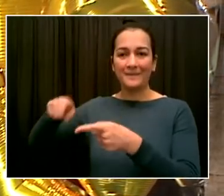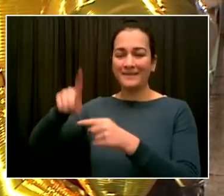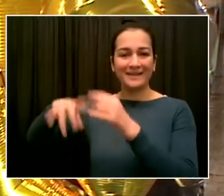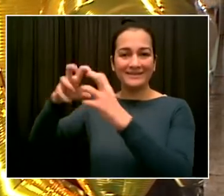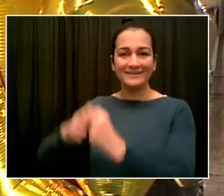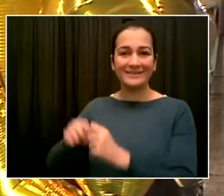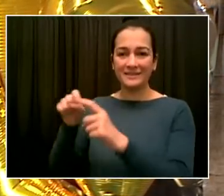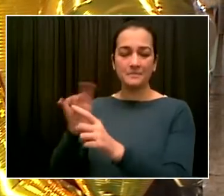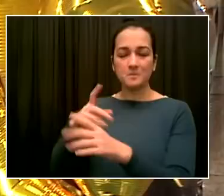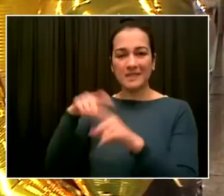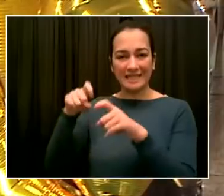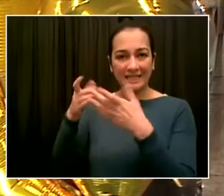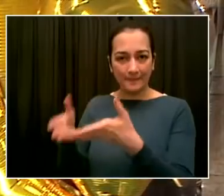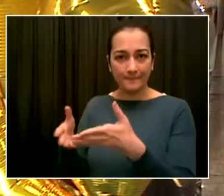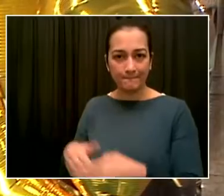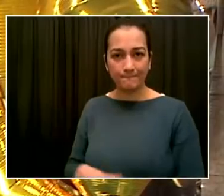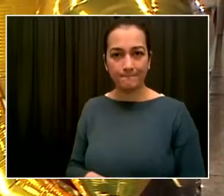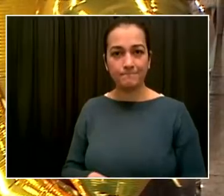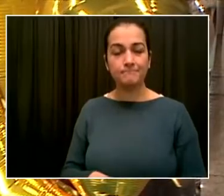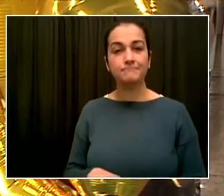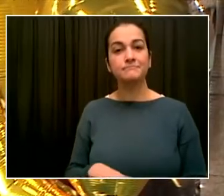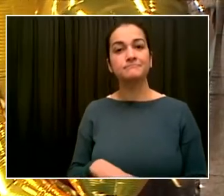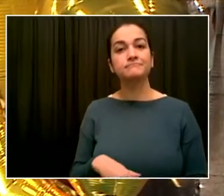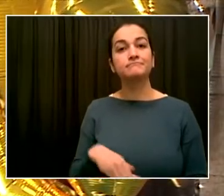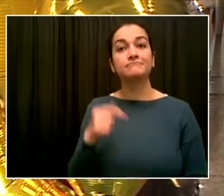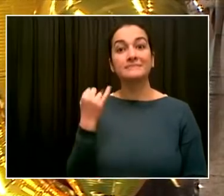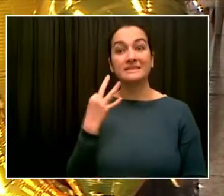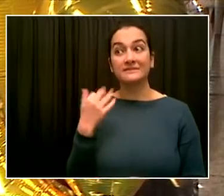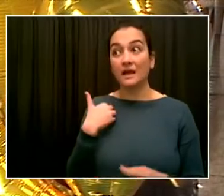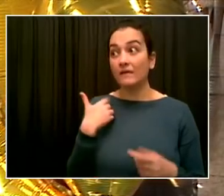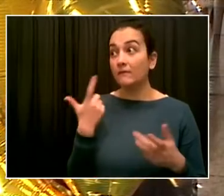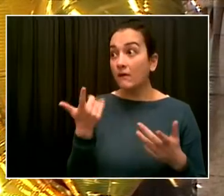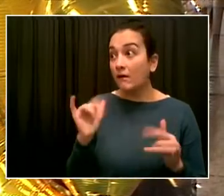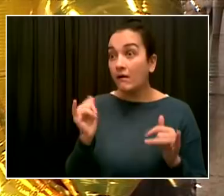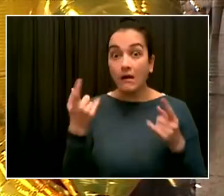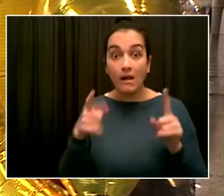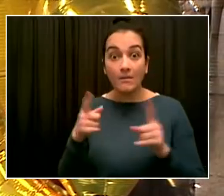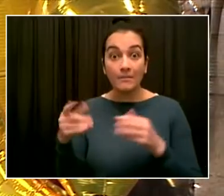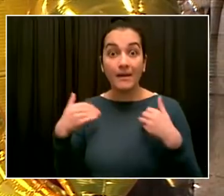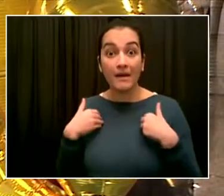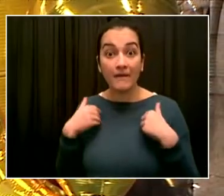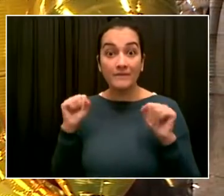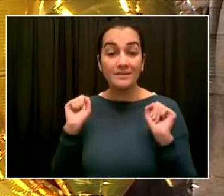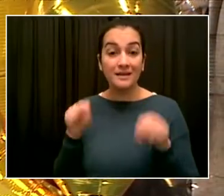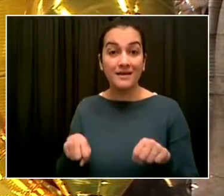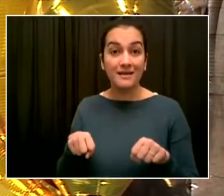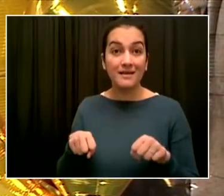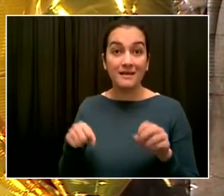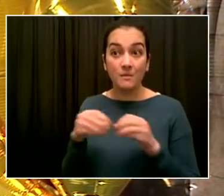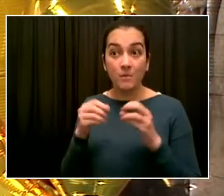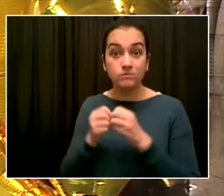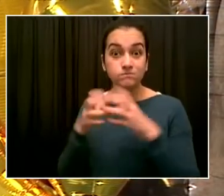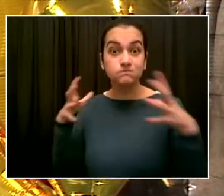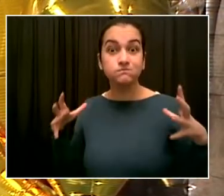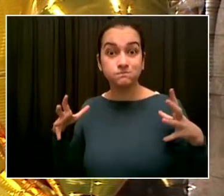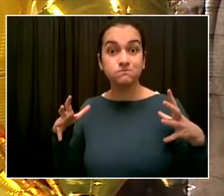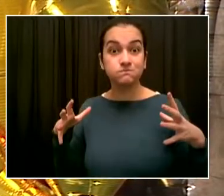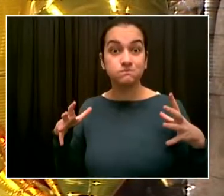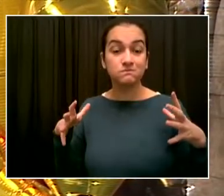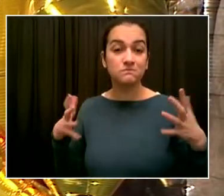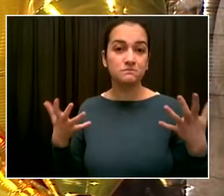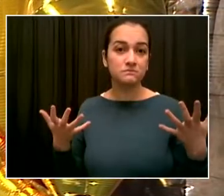down, and this is something that's going to move the city forward. And in the end, I'm someone who believes there is a right kind of development. I